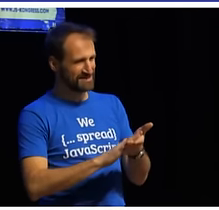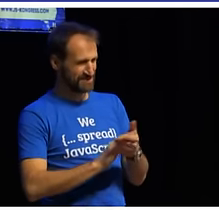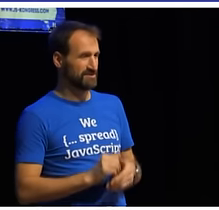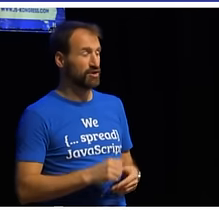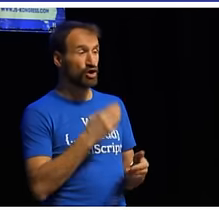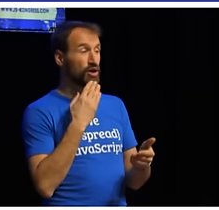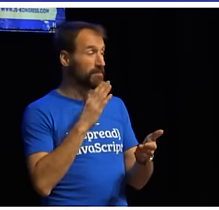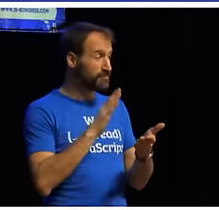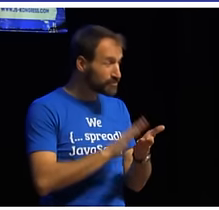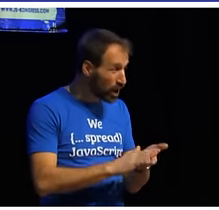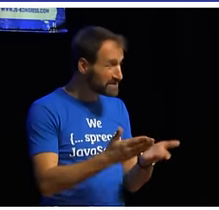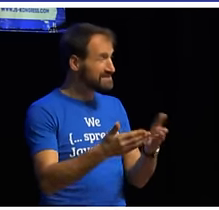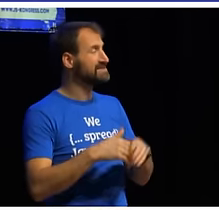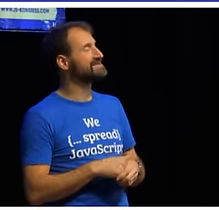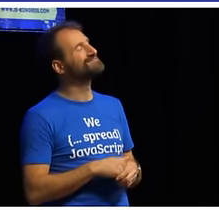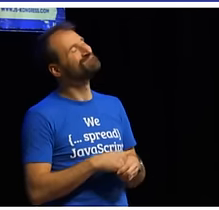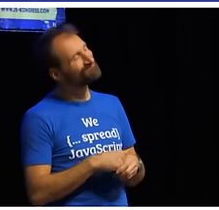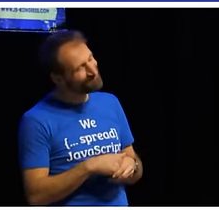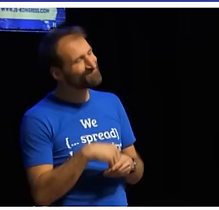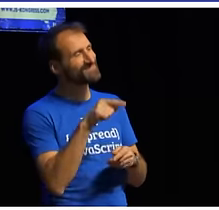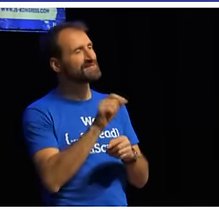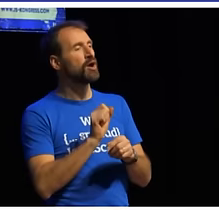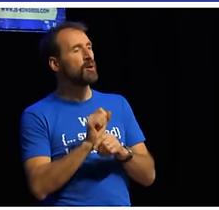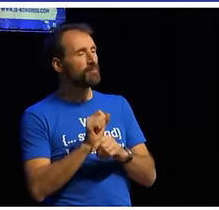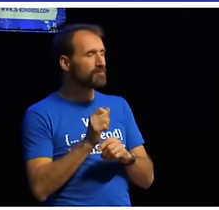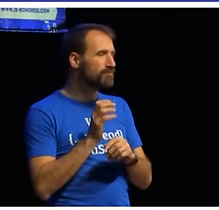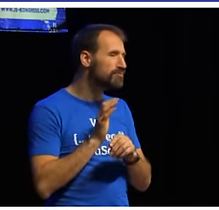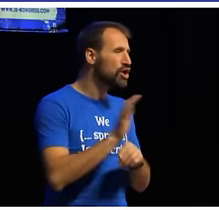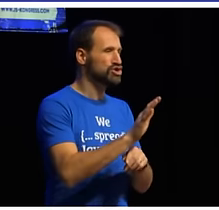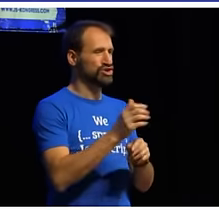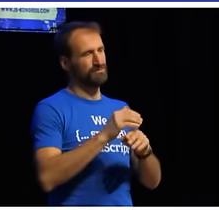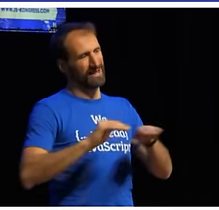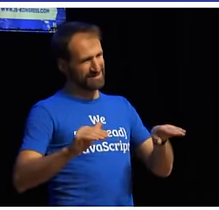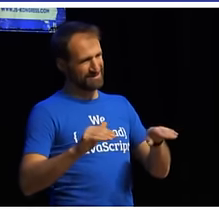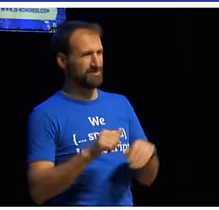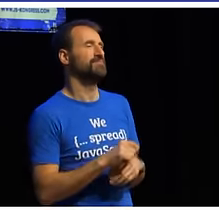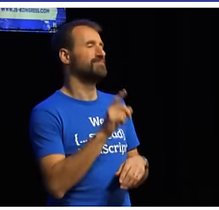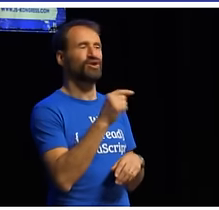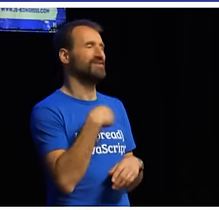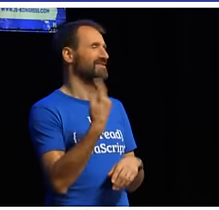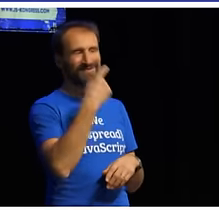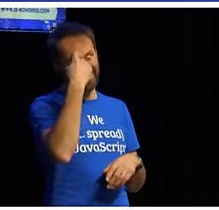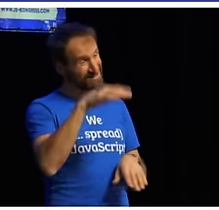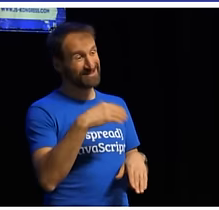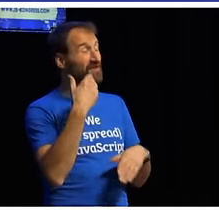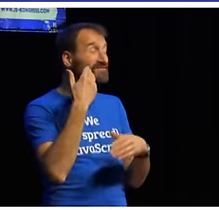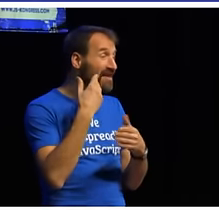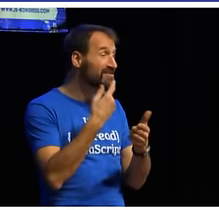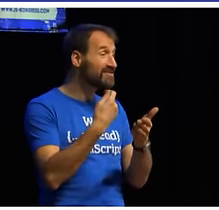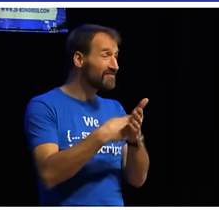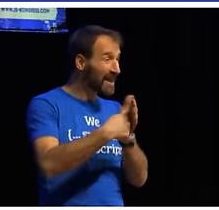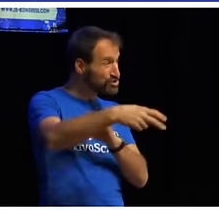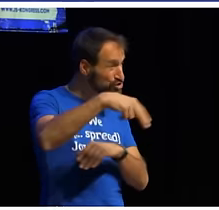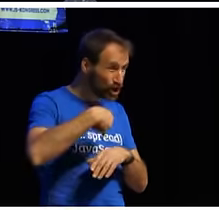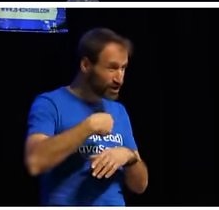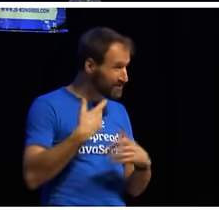promises are push-based. That means that we don't know when the value comes back, but